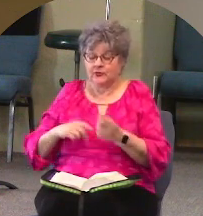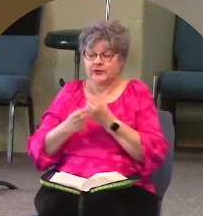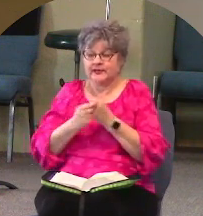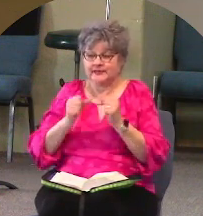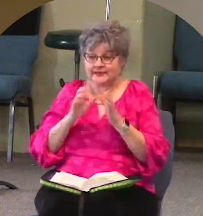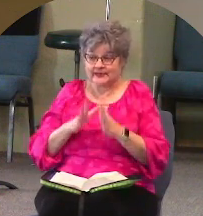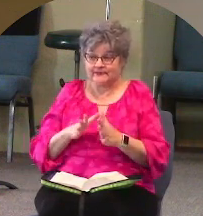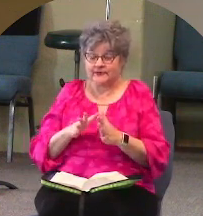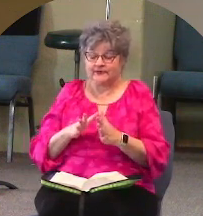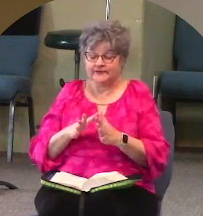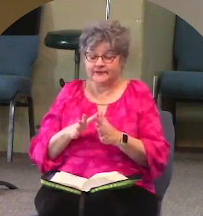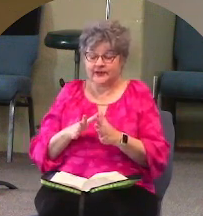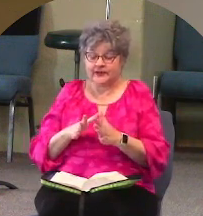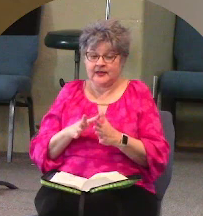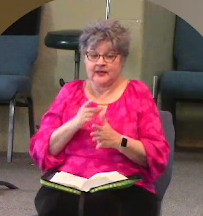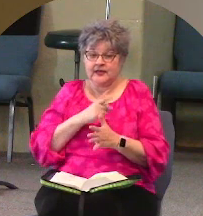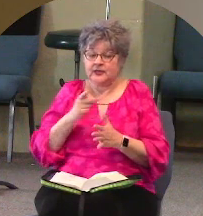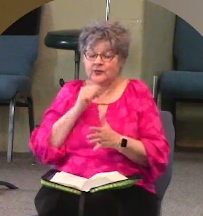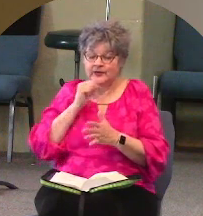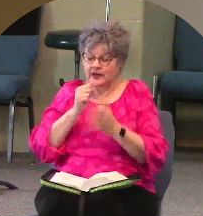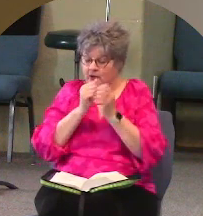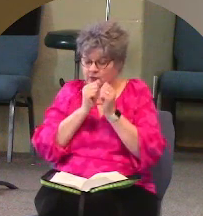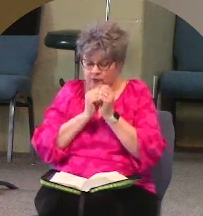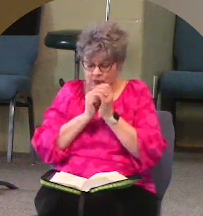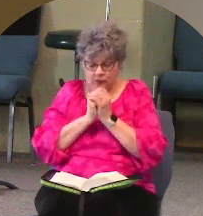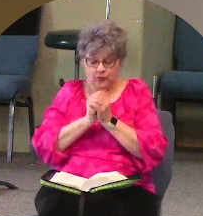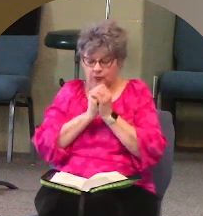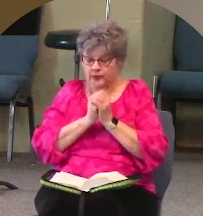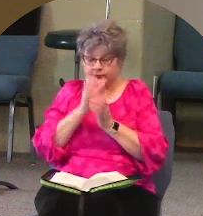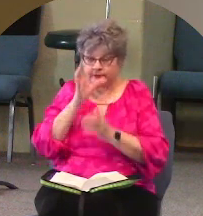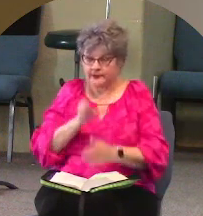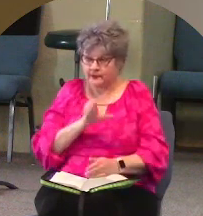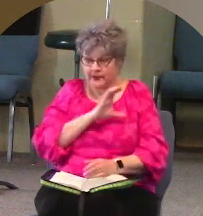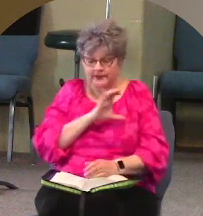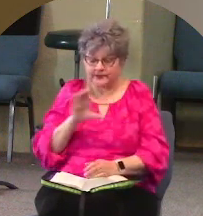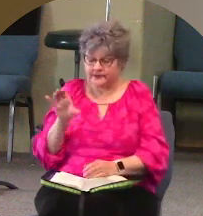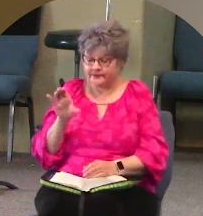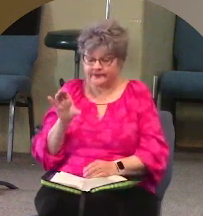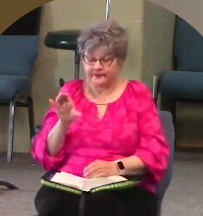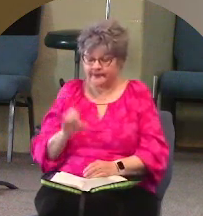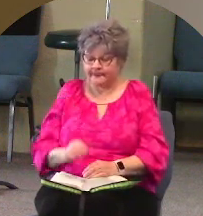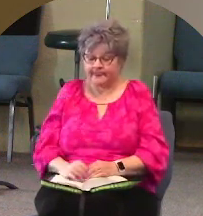That you would not worship the cross.